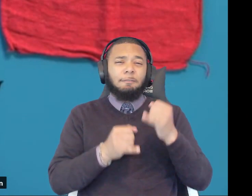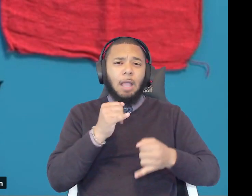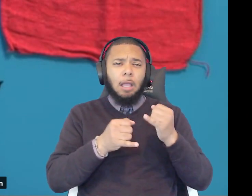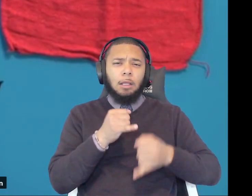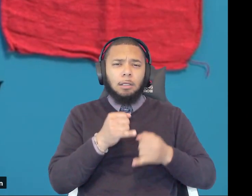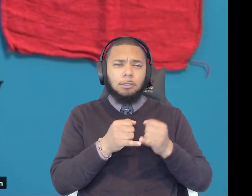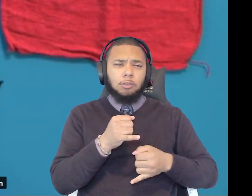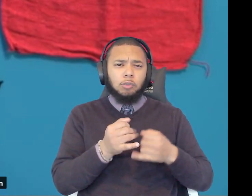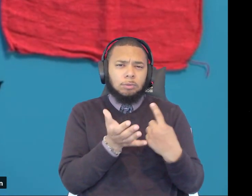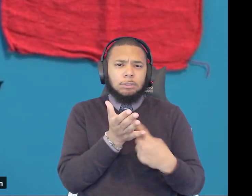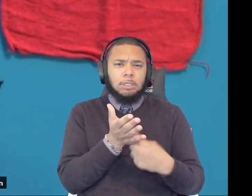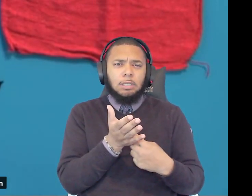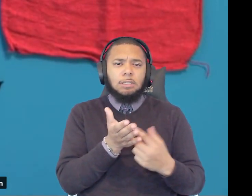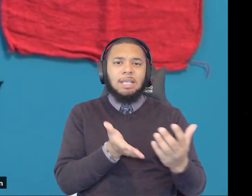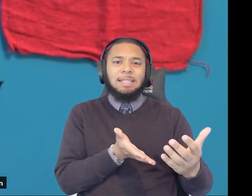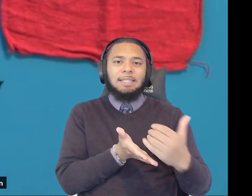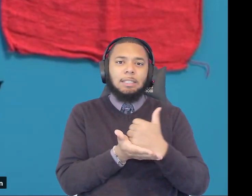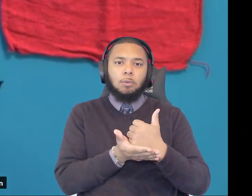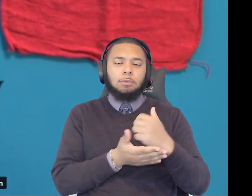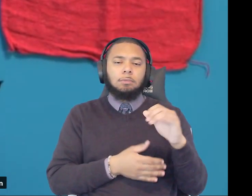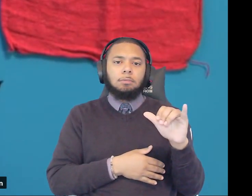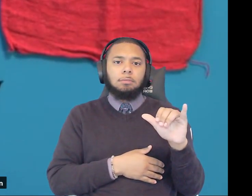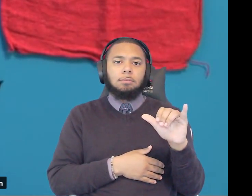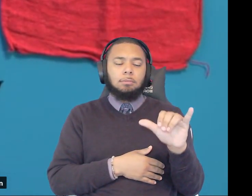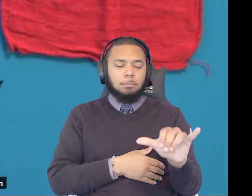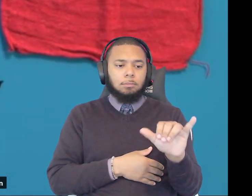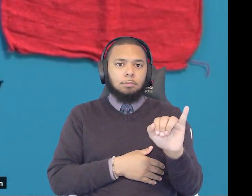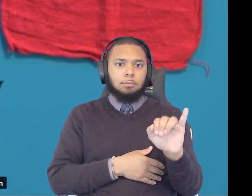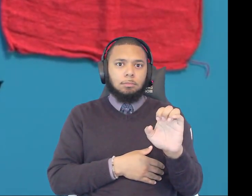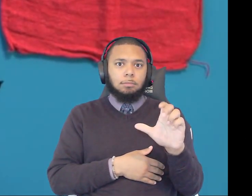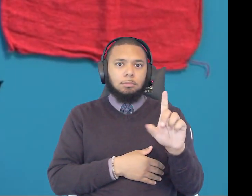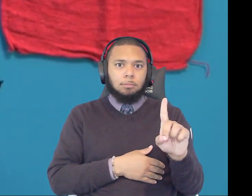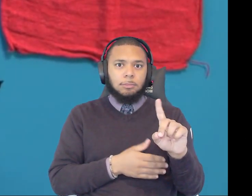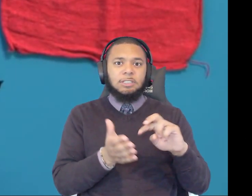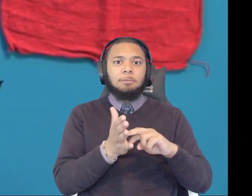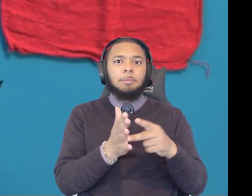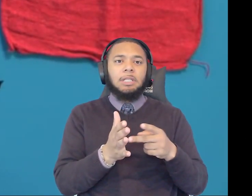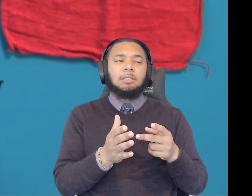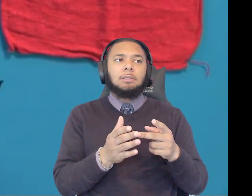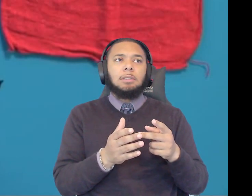This is the rate of return